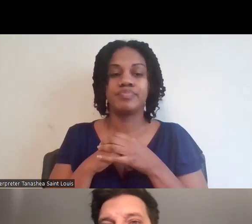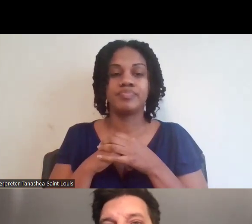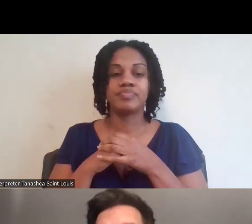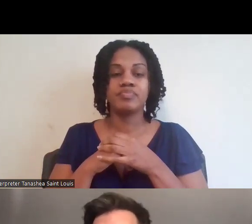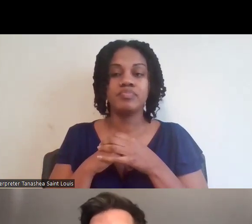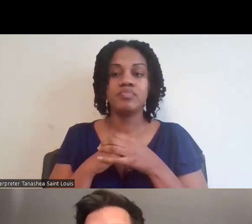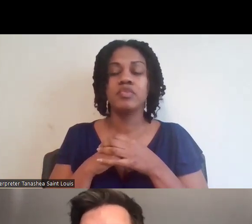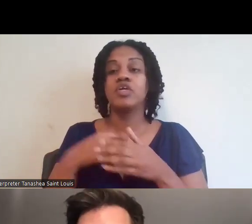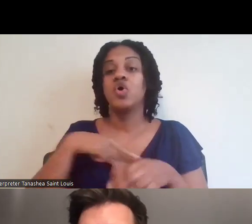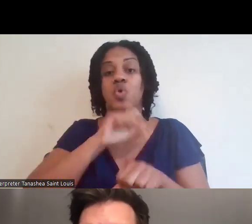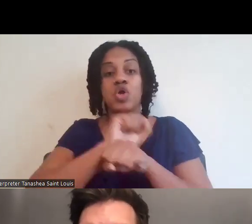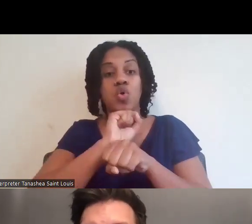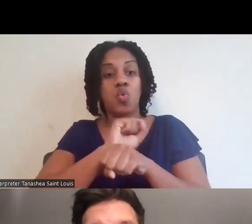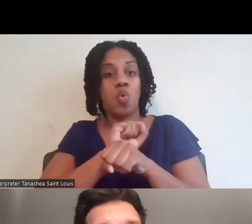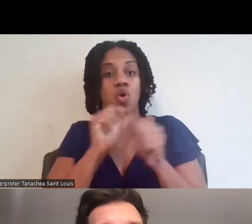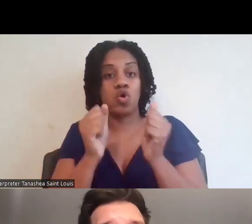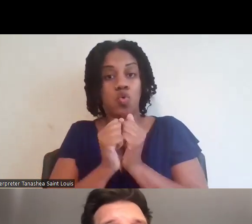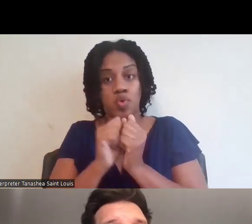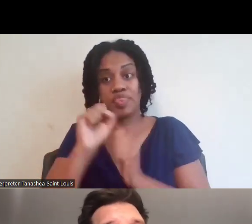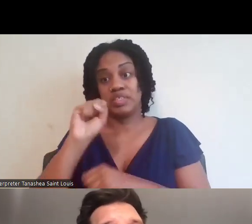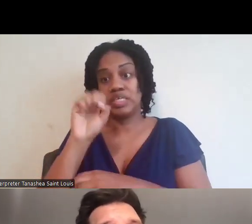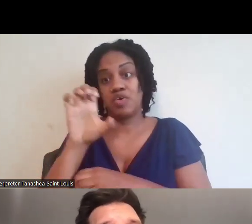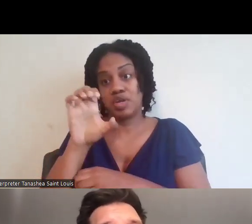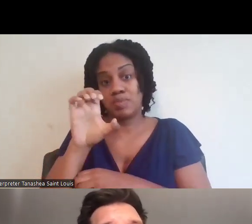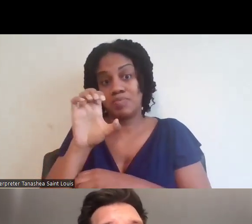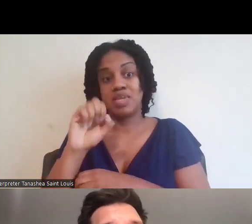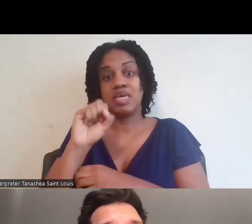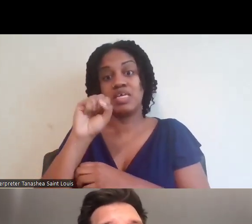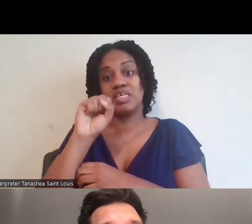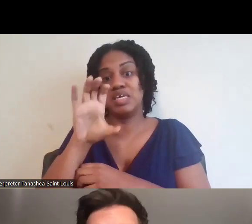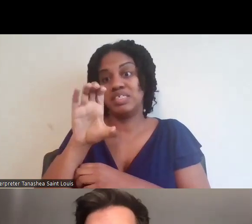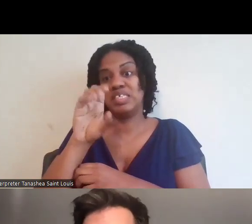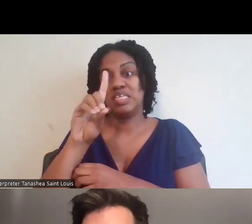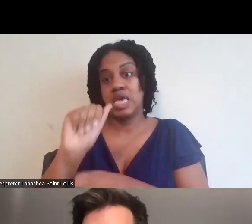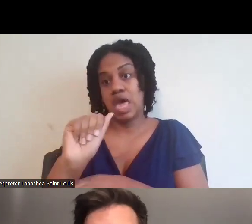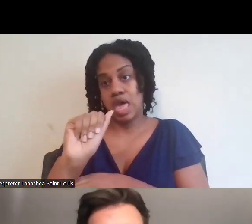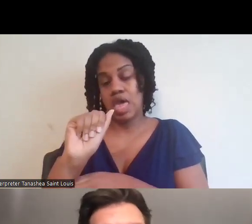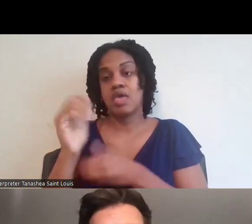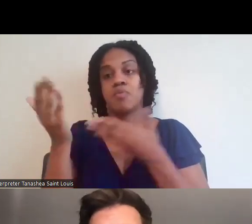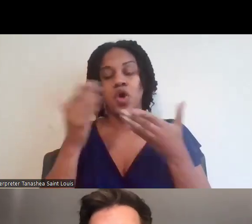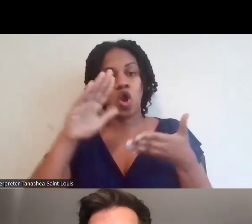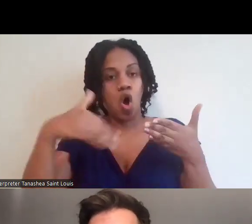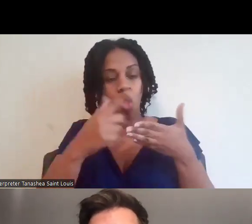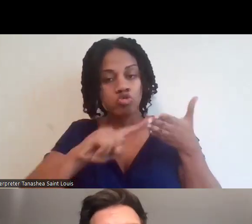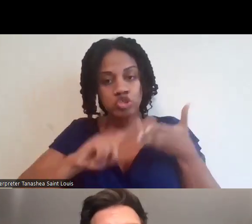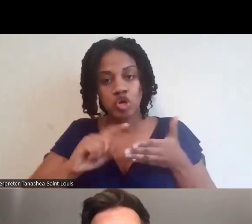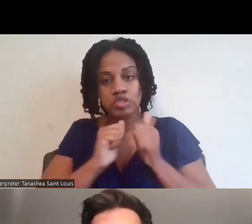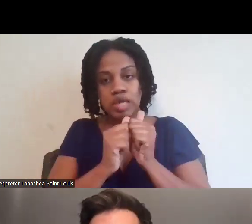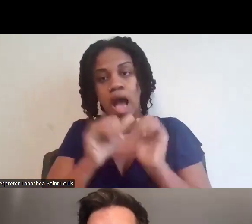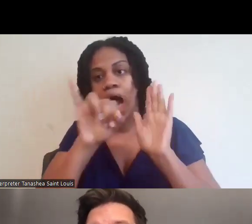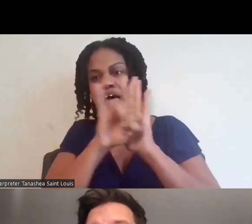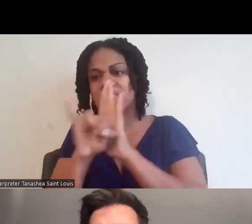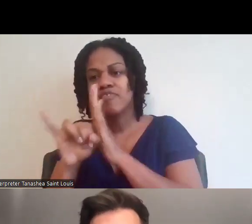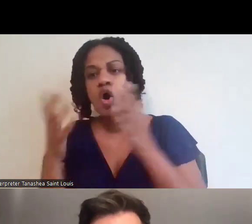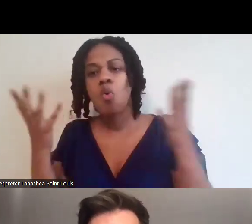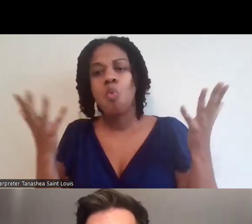So we worked with the steering committee and with CDA on bringing all of this research together and identifying what